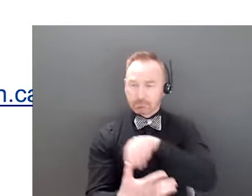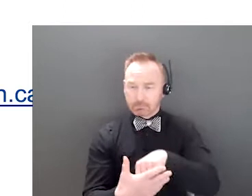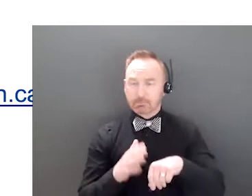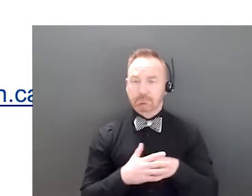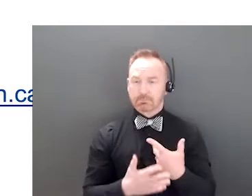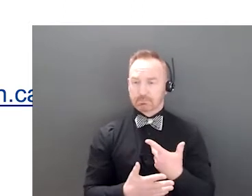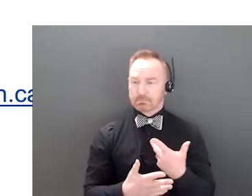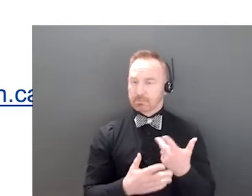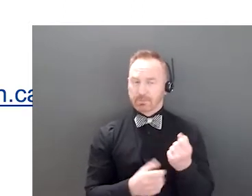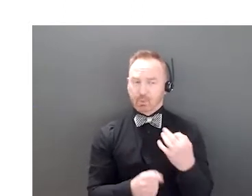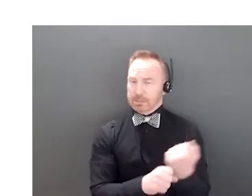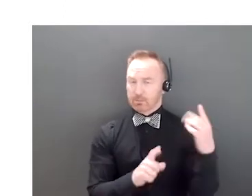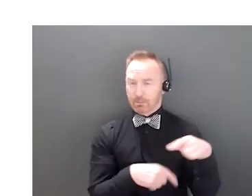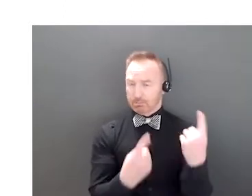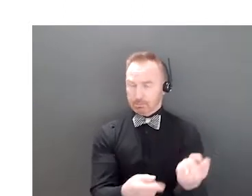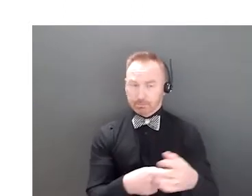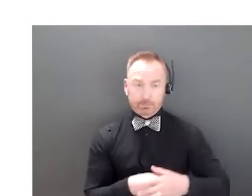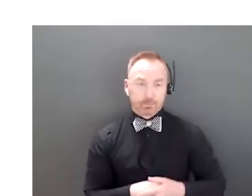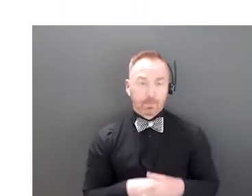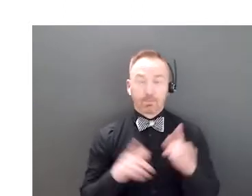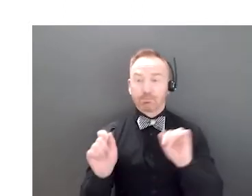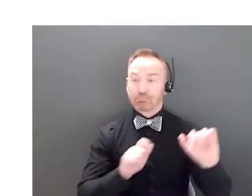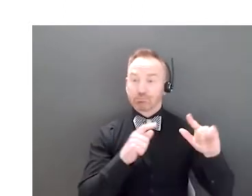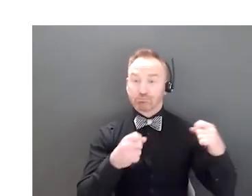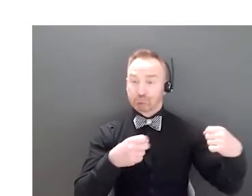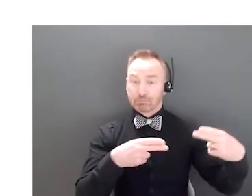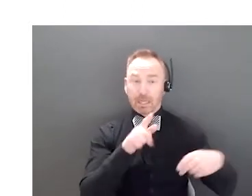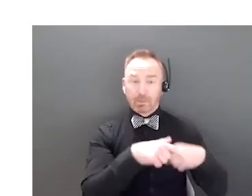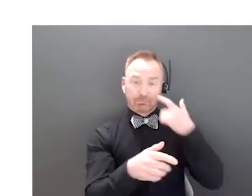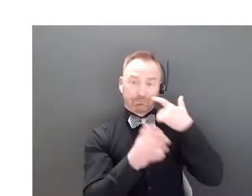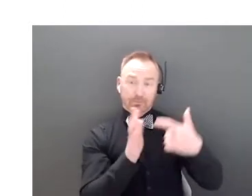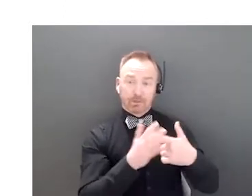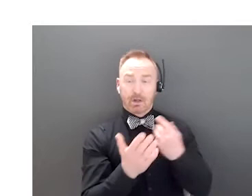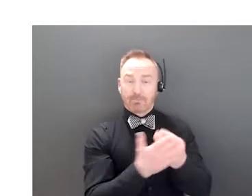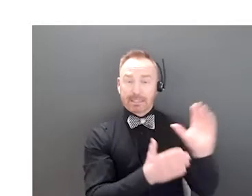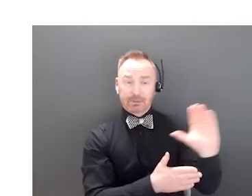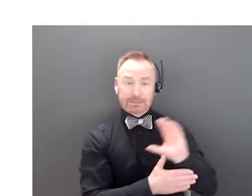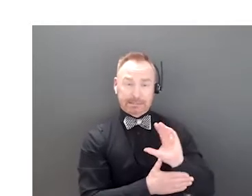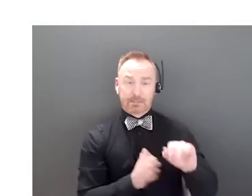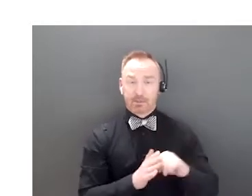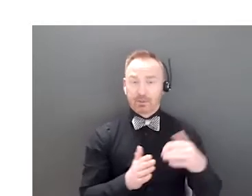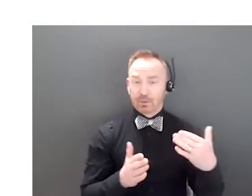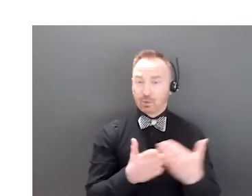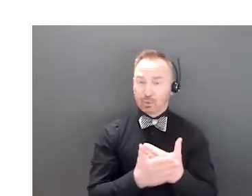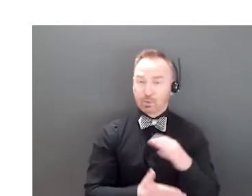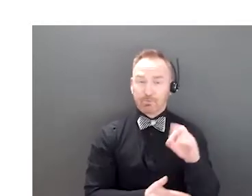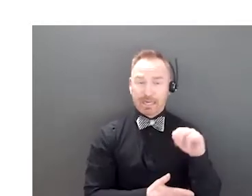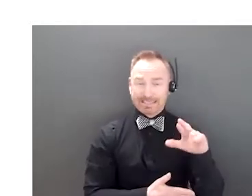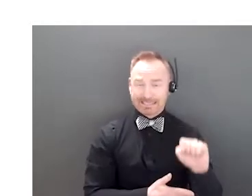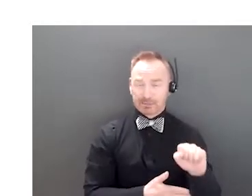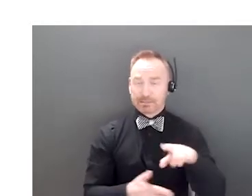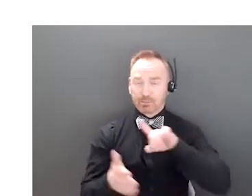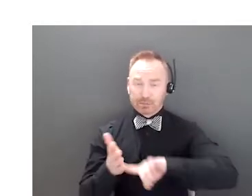last few years. I just want to start by acknowledging our funders, including the New Frontiers and Research Fund, as well as the Social